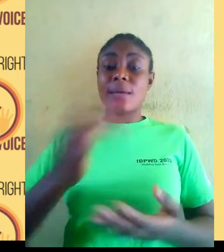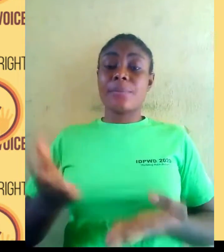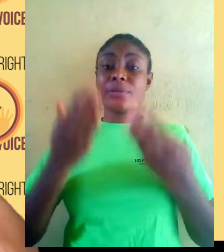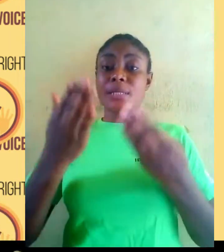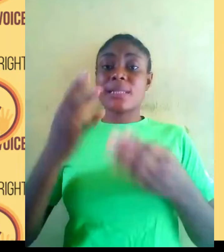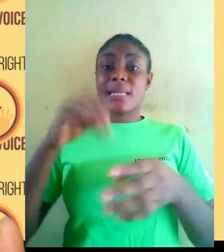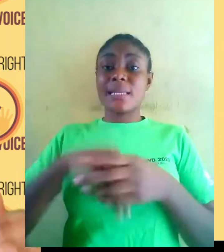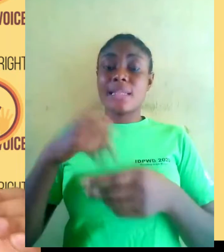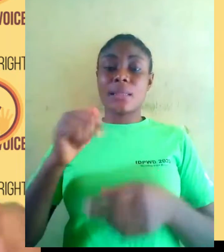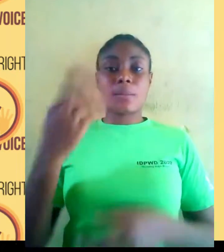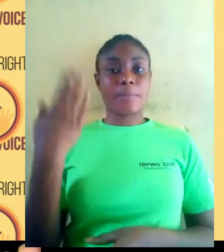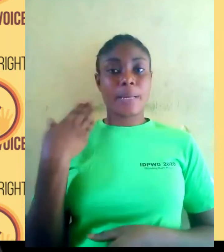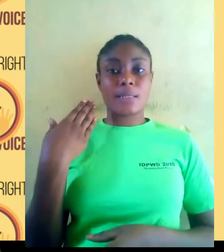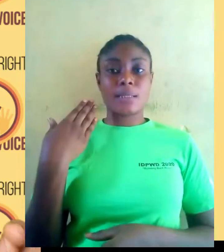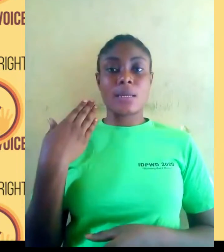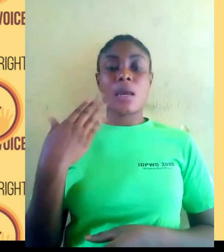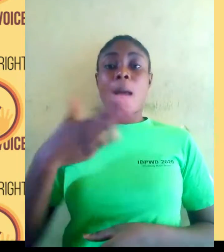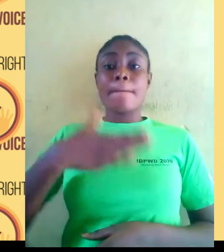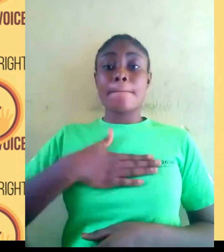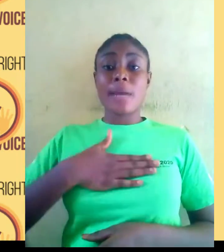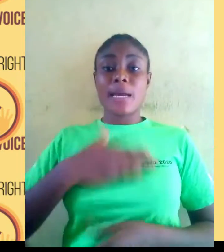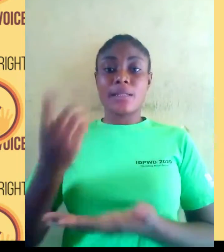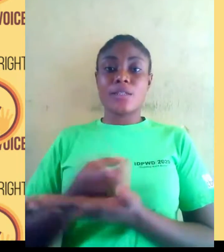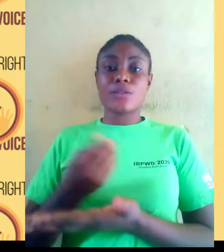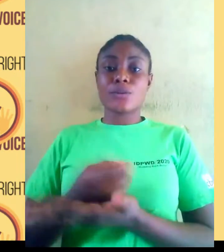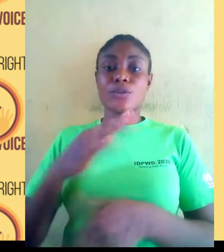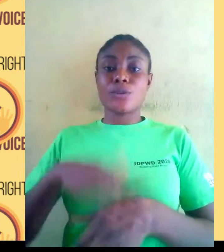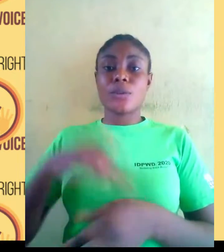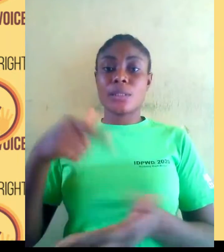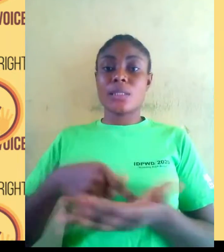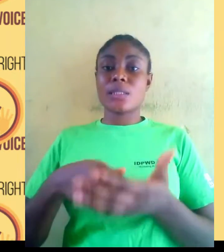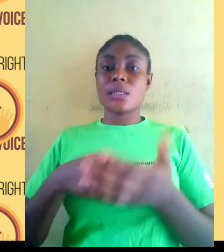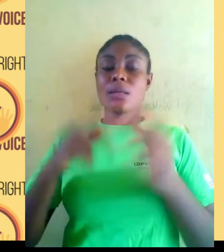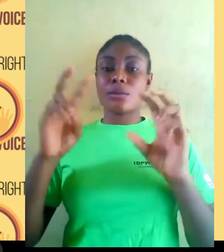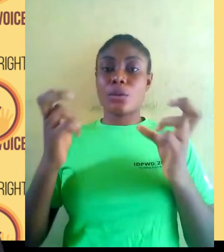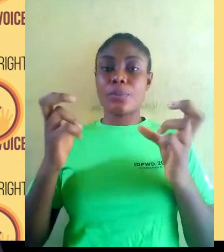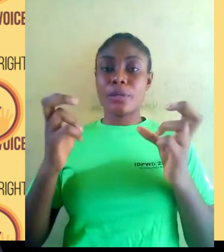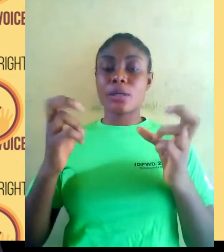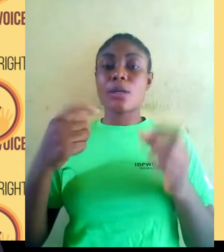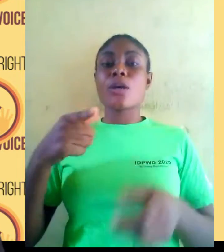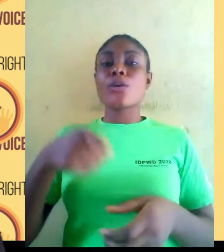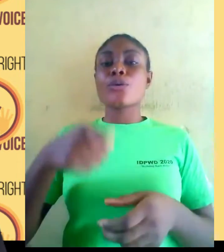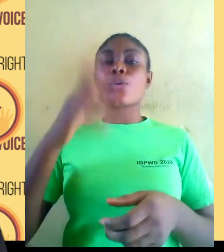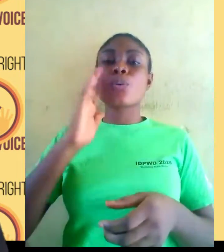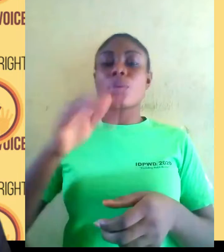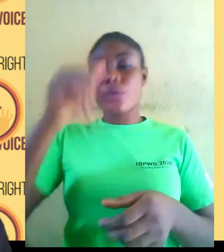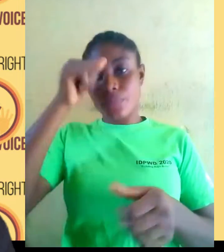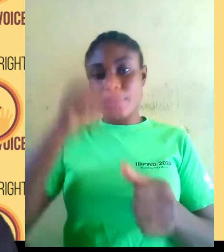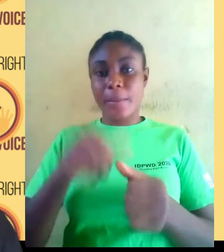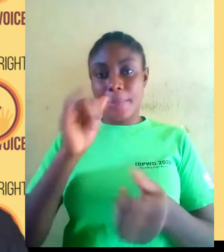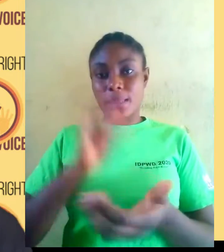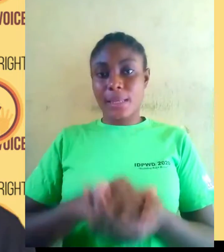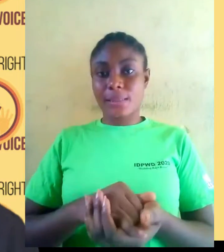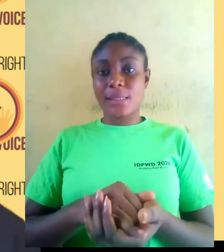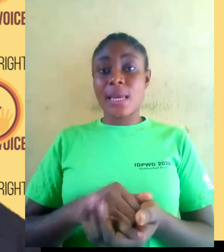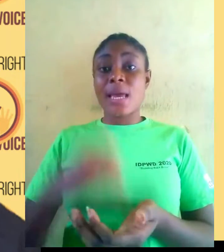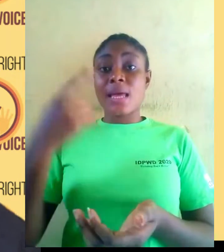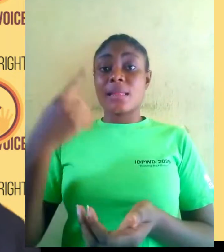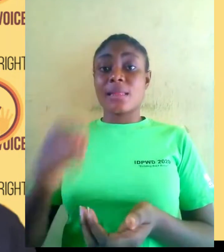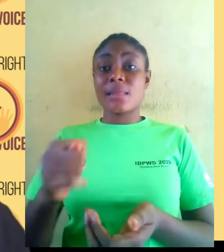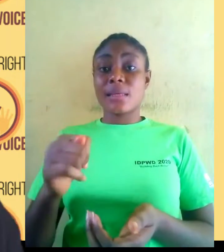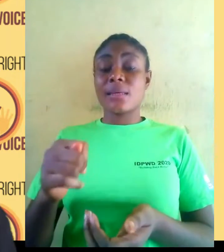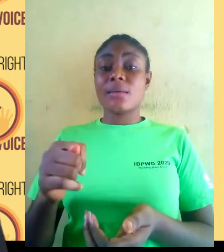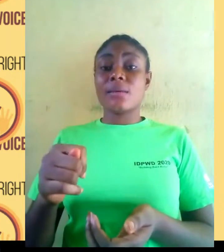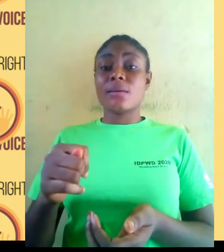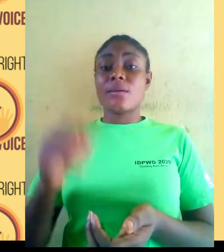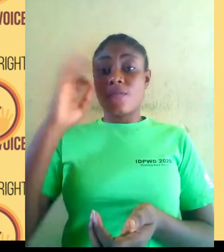past by discussion on this topic, you will recall that the Federal Minister of